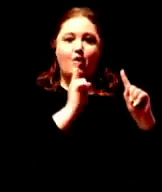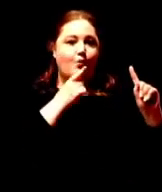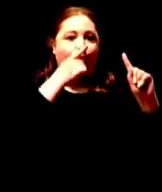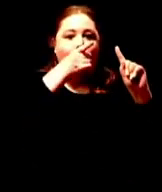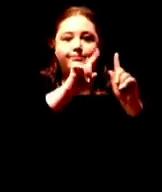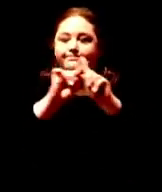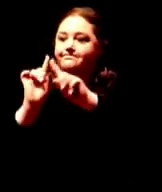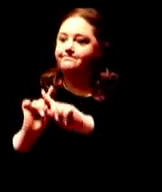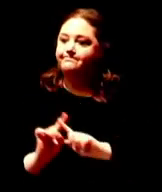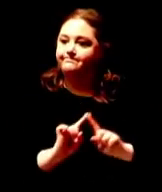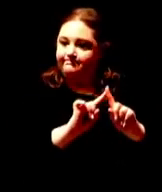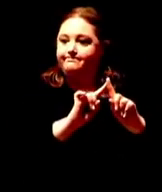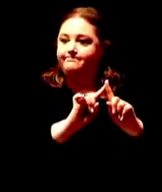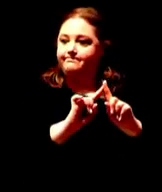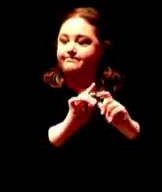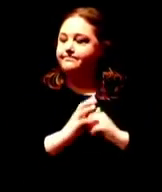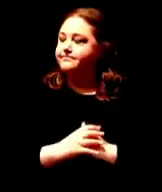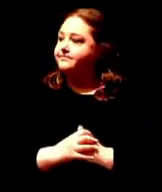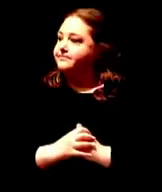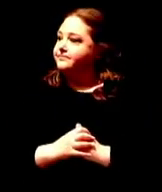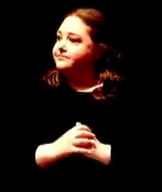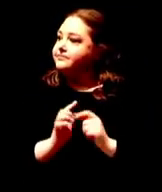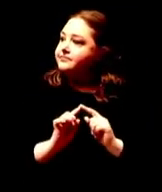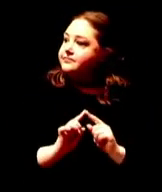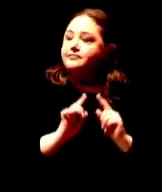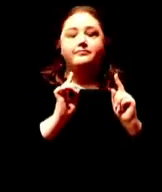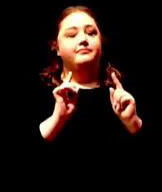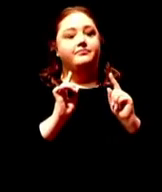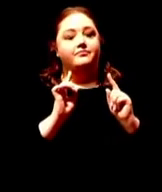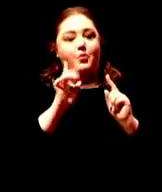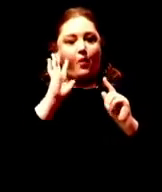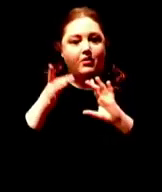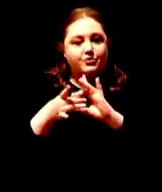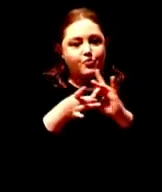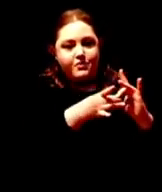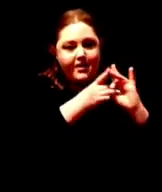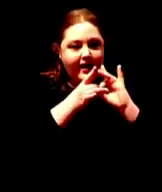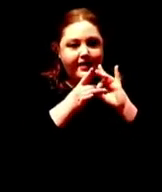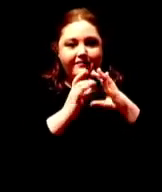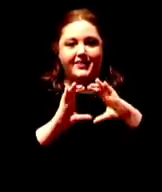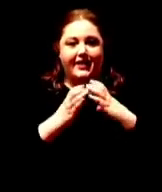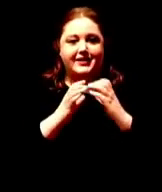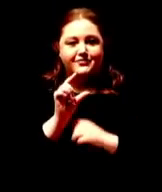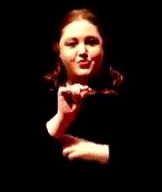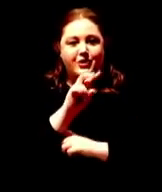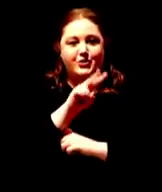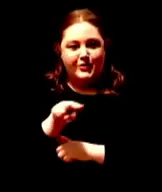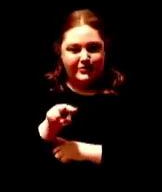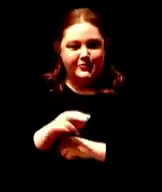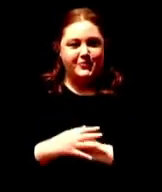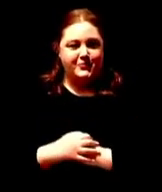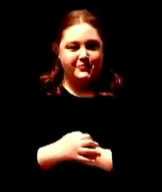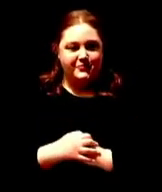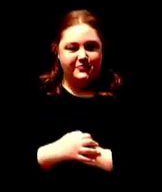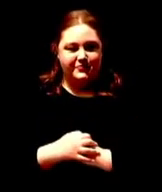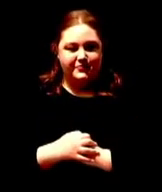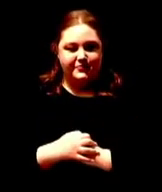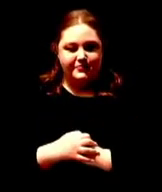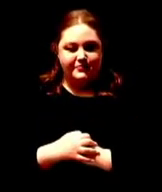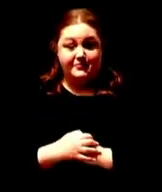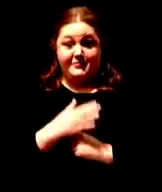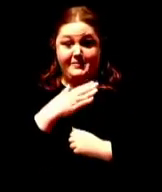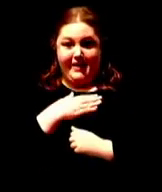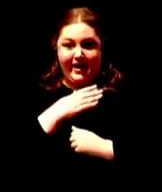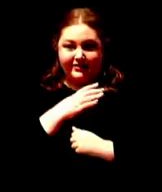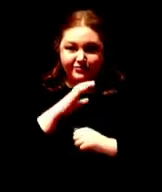accomplish. But we will always stand united as a class of 2022. In my